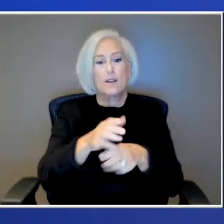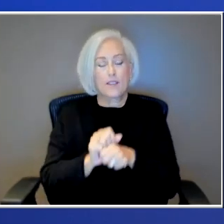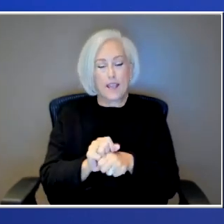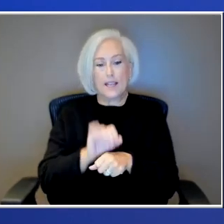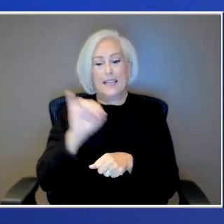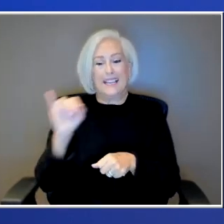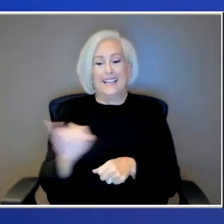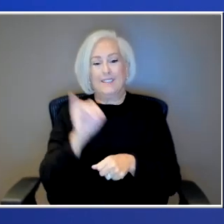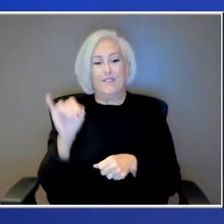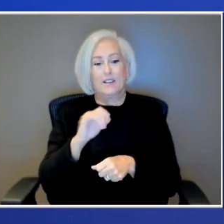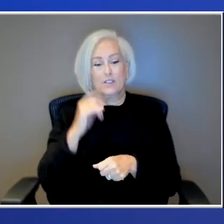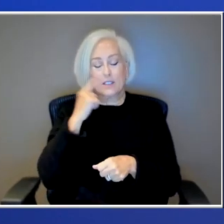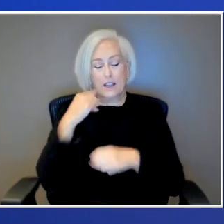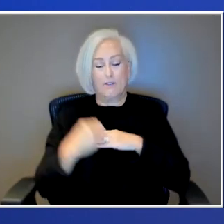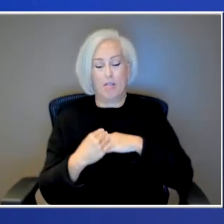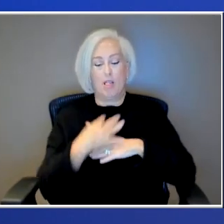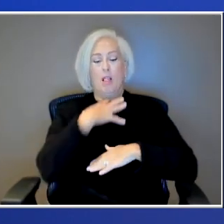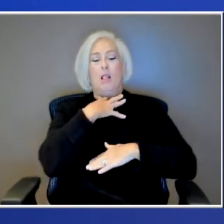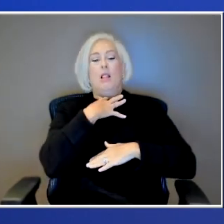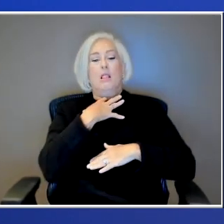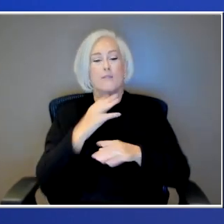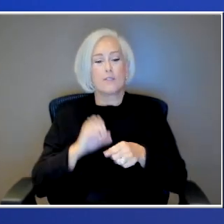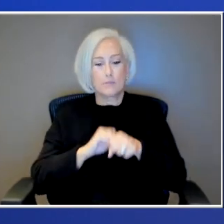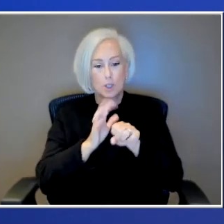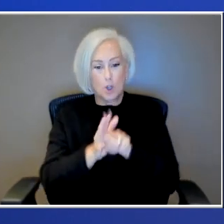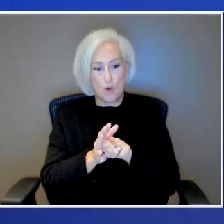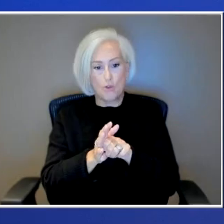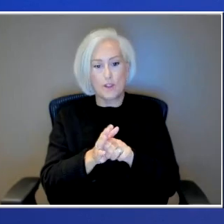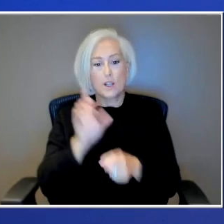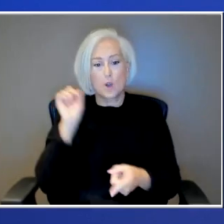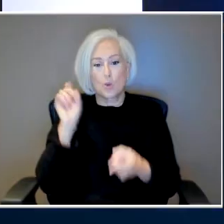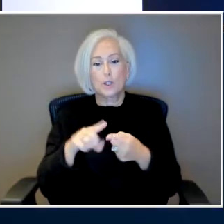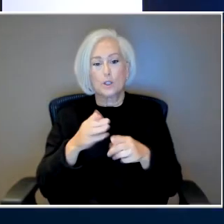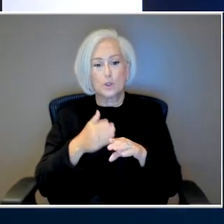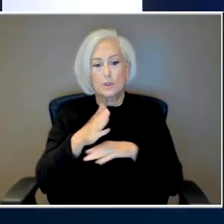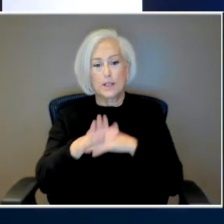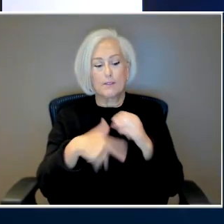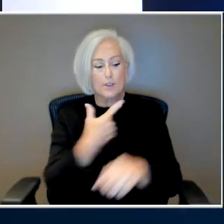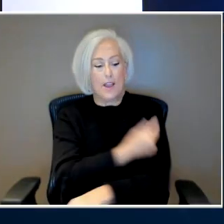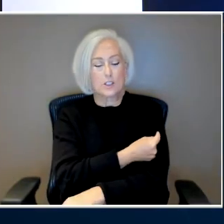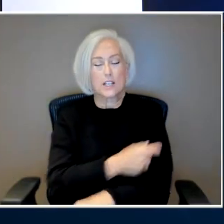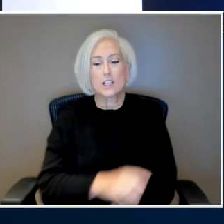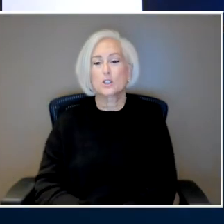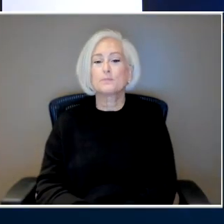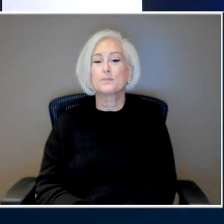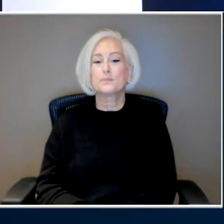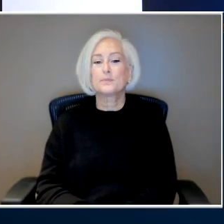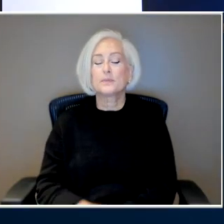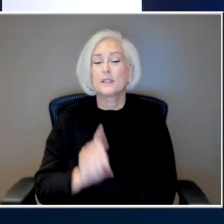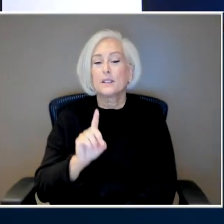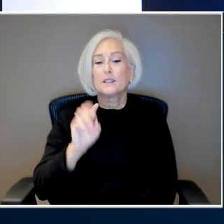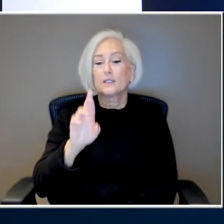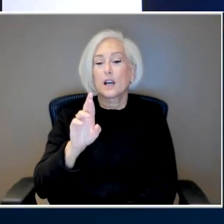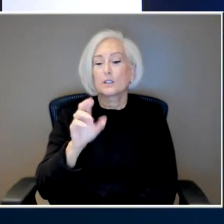with the virus is reduced soon after that vaccination period. Dr. Roth-Stark, your patients usually fall under the